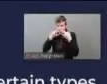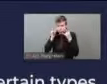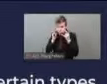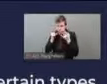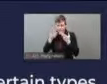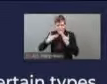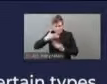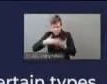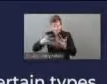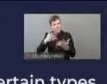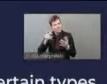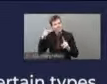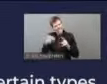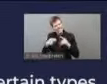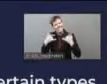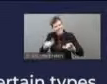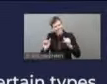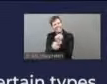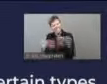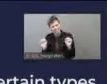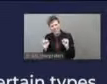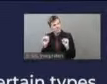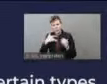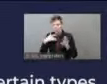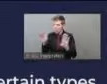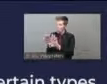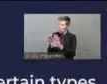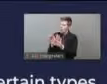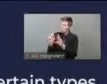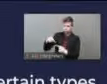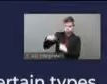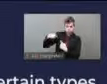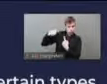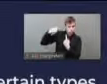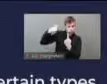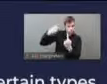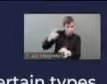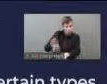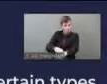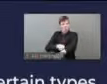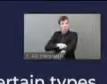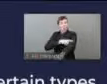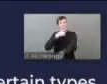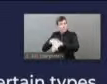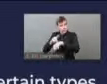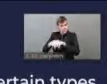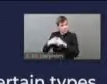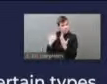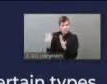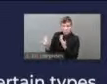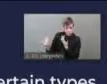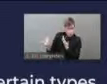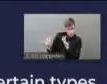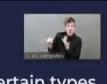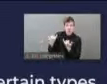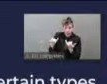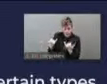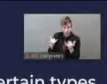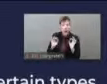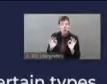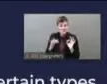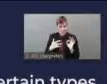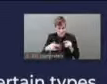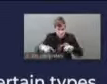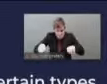frankly closed for the duration of this pandemic. And for so many of us, both patrons who have